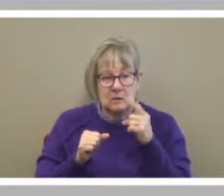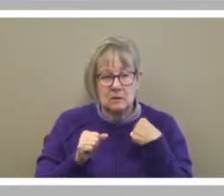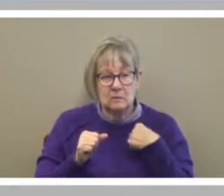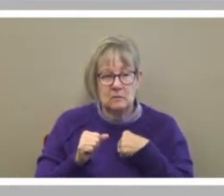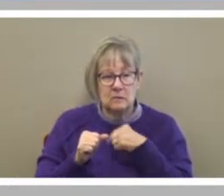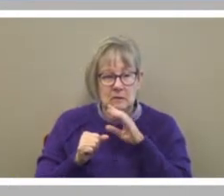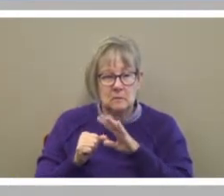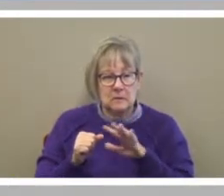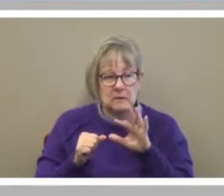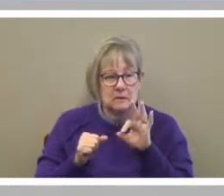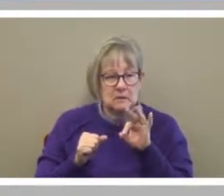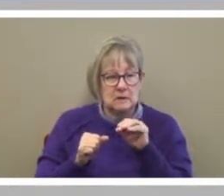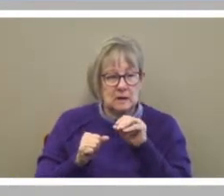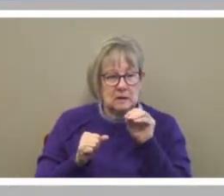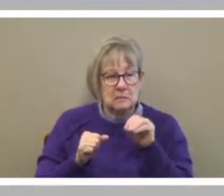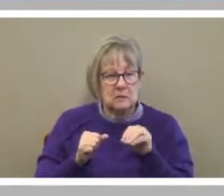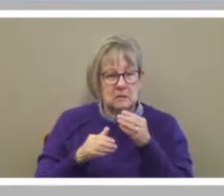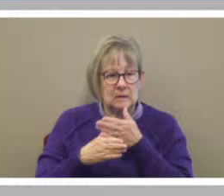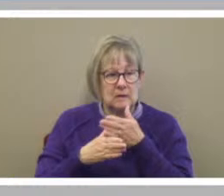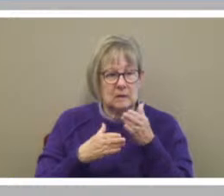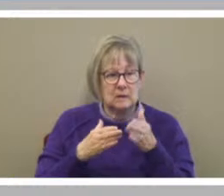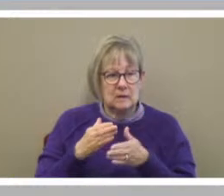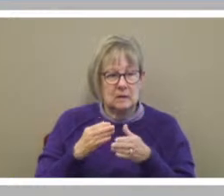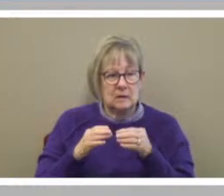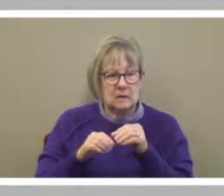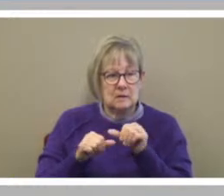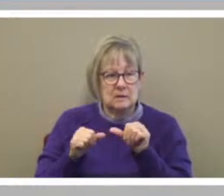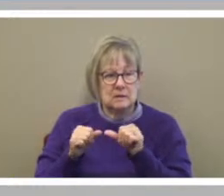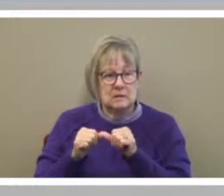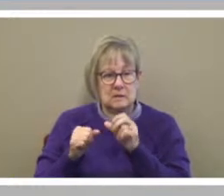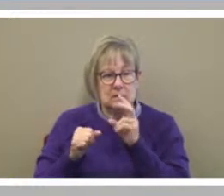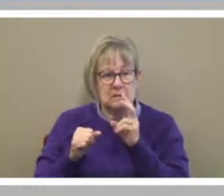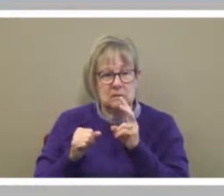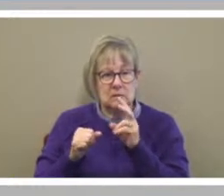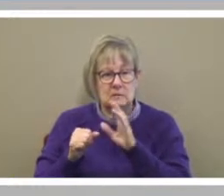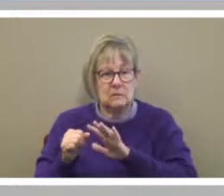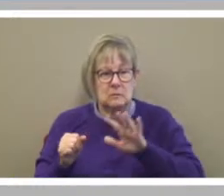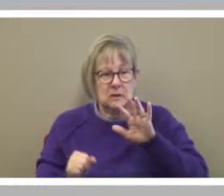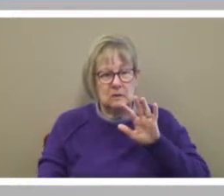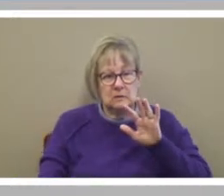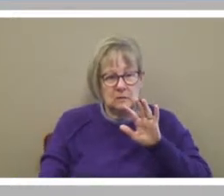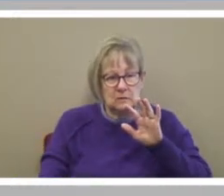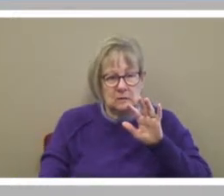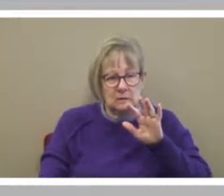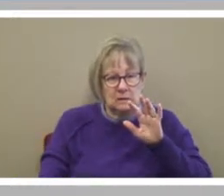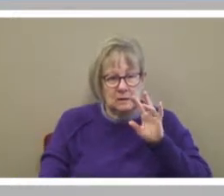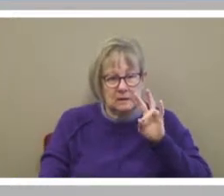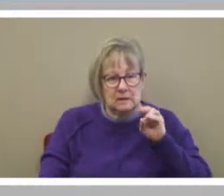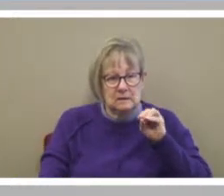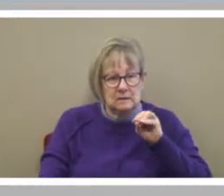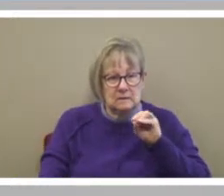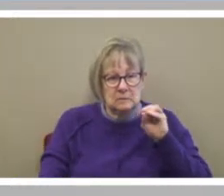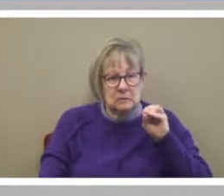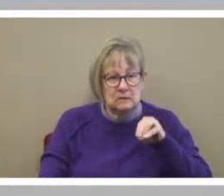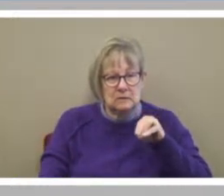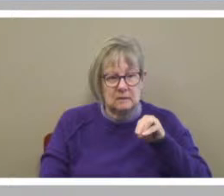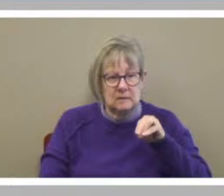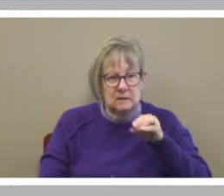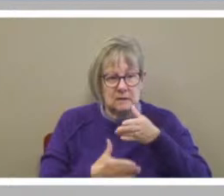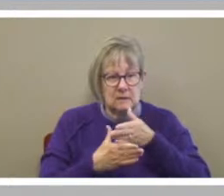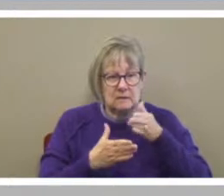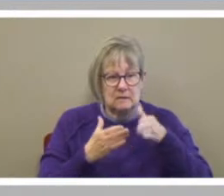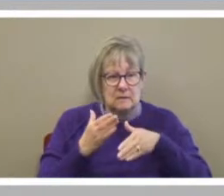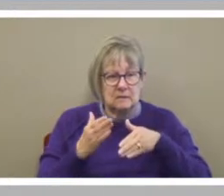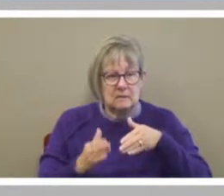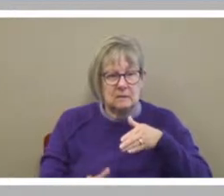about 90% complete. And in Area 2, we're about 70% complete. We can give